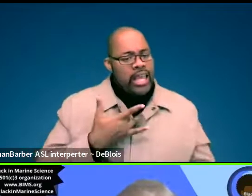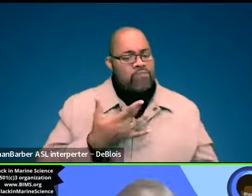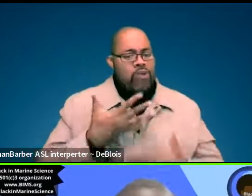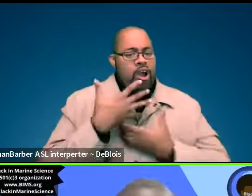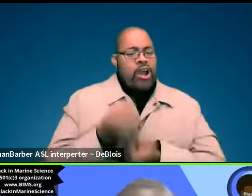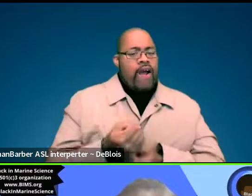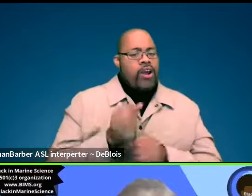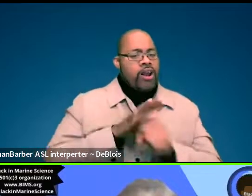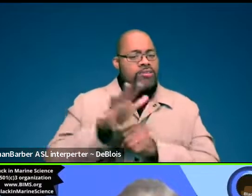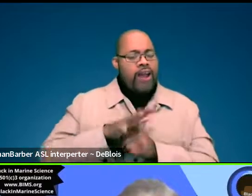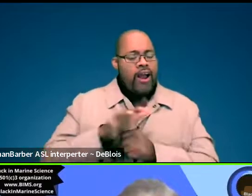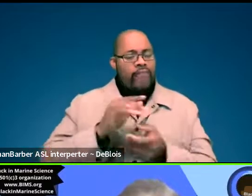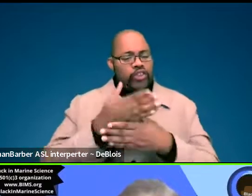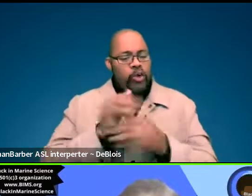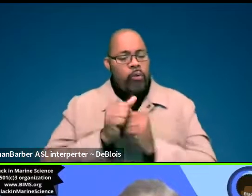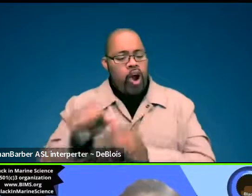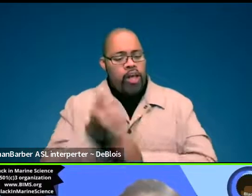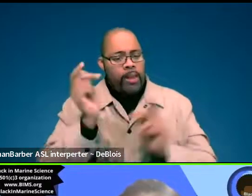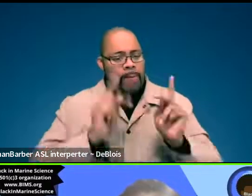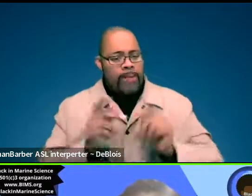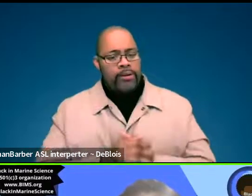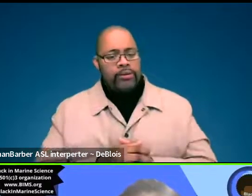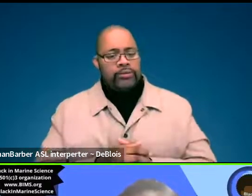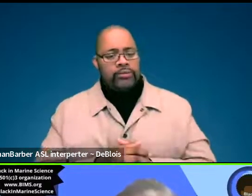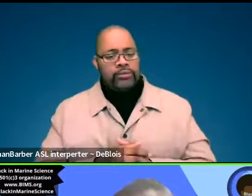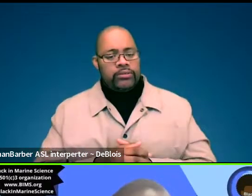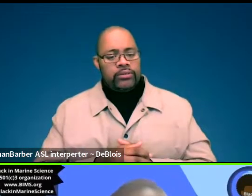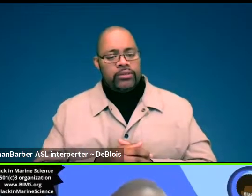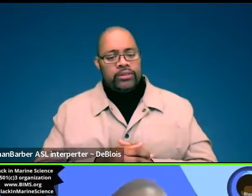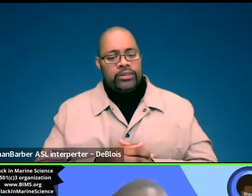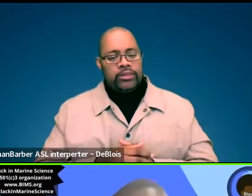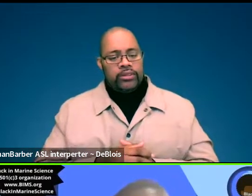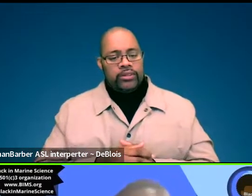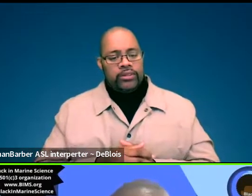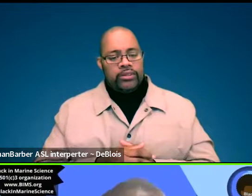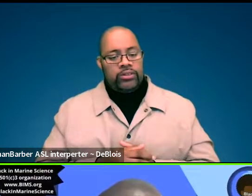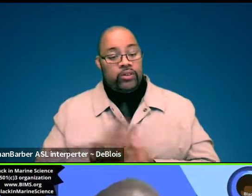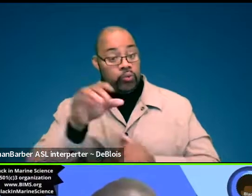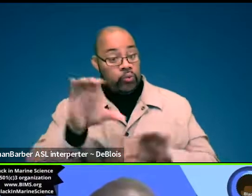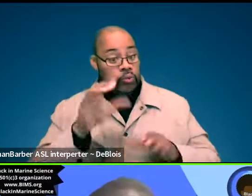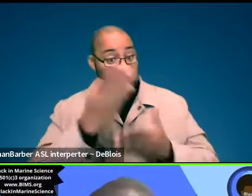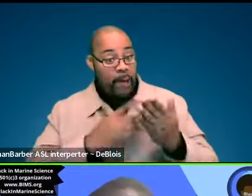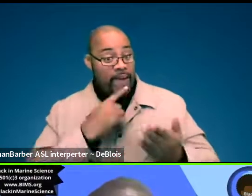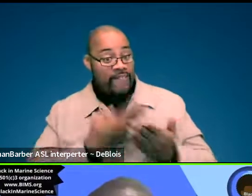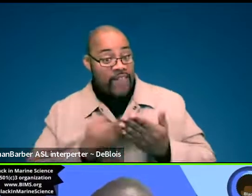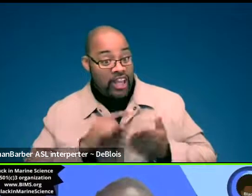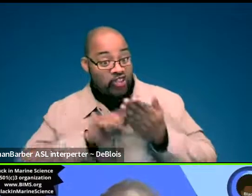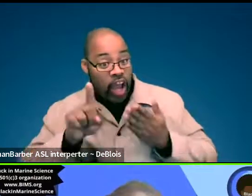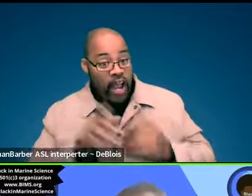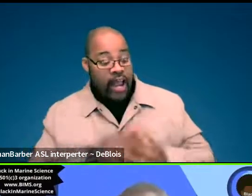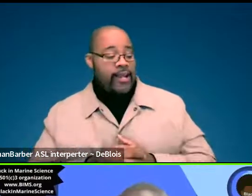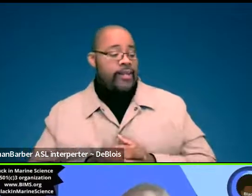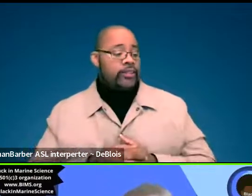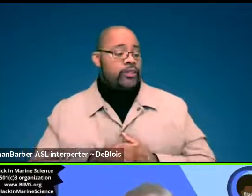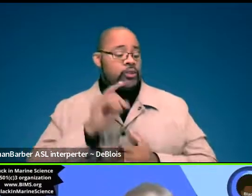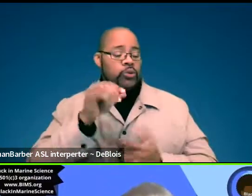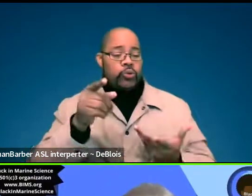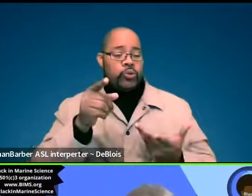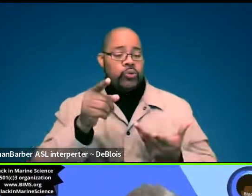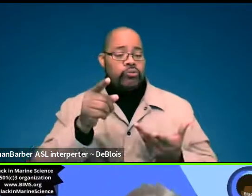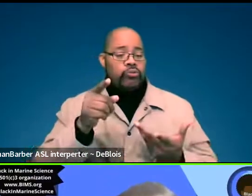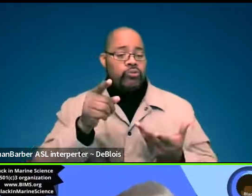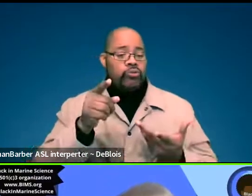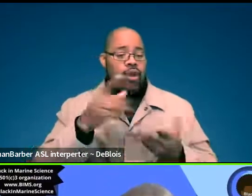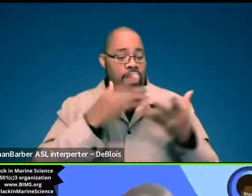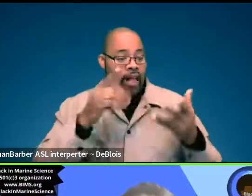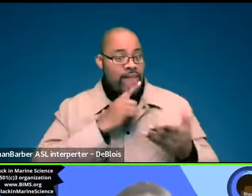confident enough to share with other people? If it's, do you do some fact checking, right? Do you do a